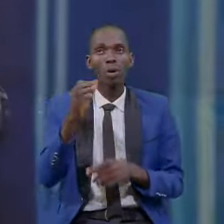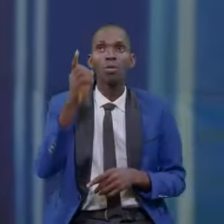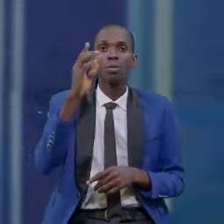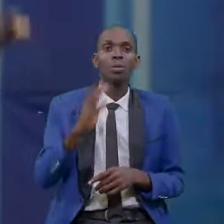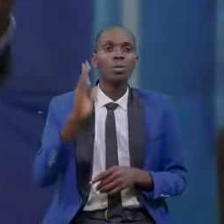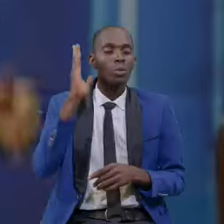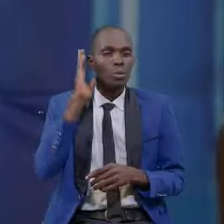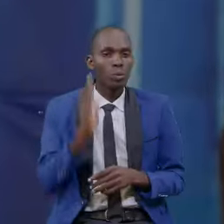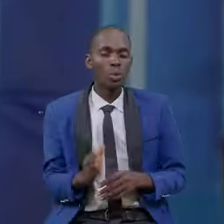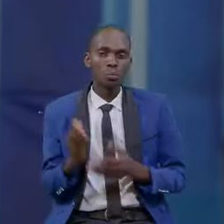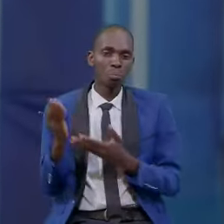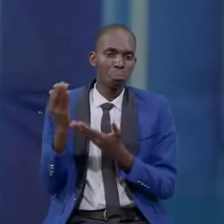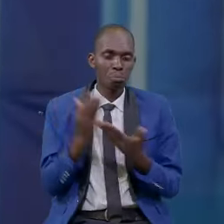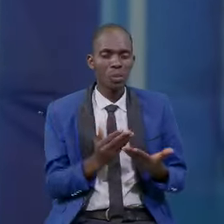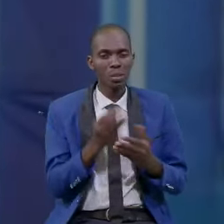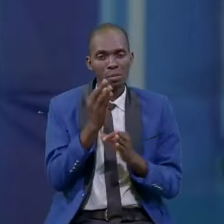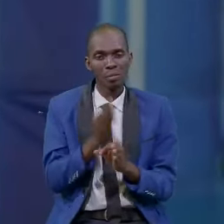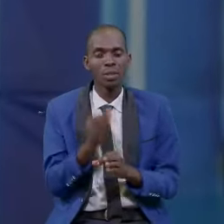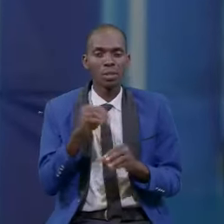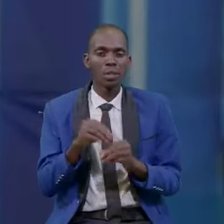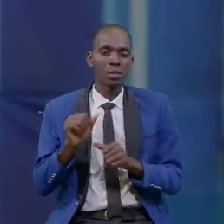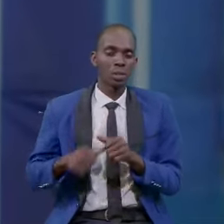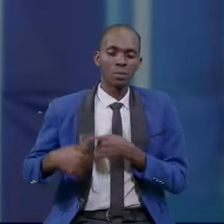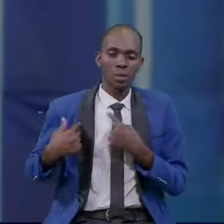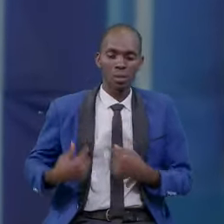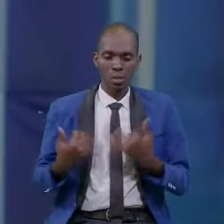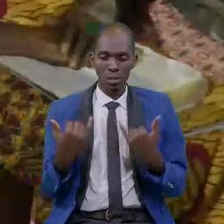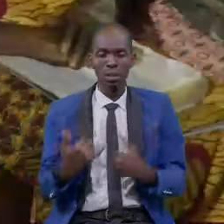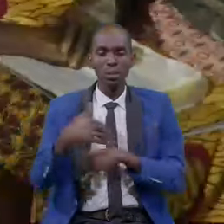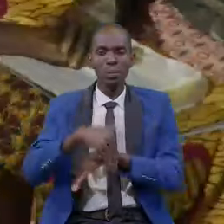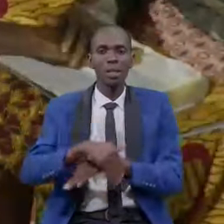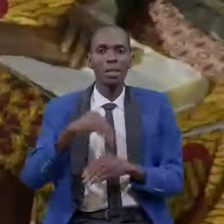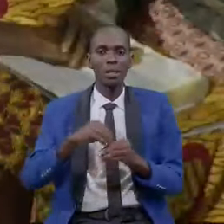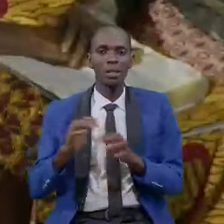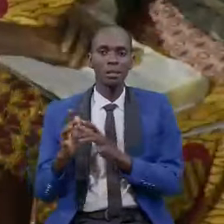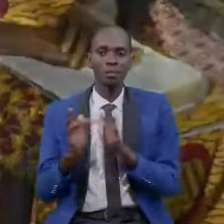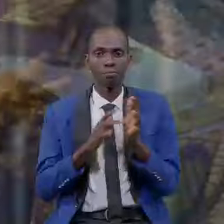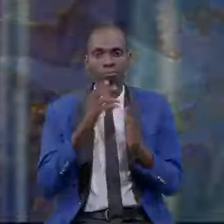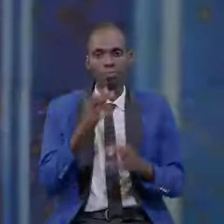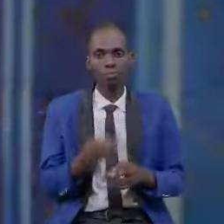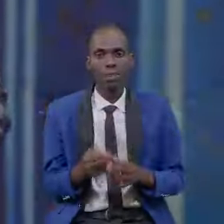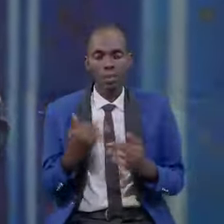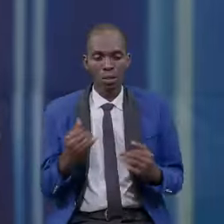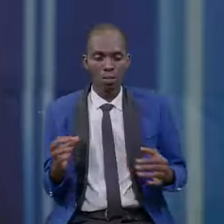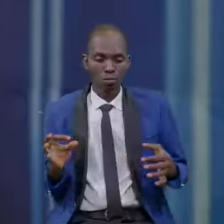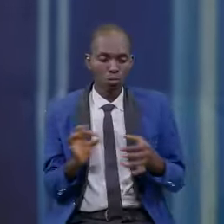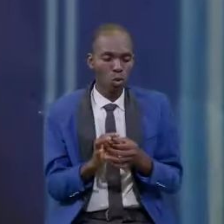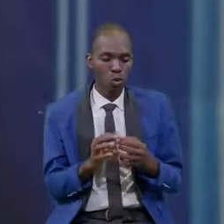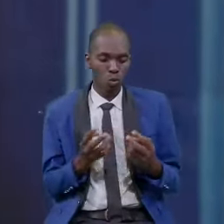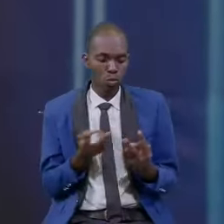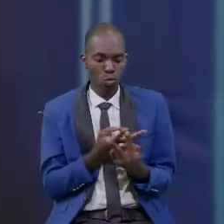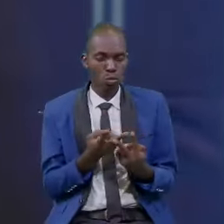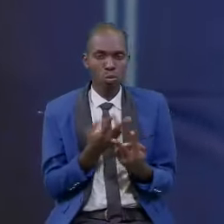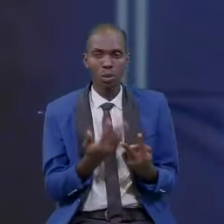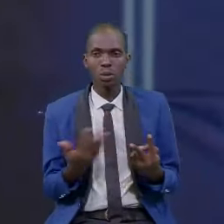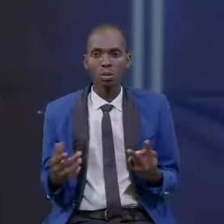produce faith in every heart tonight in Jesus' name. As you combine those two things together, you're hearing the